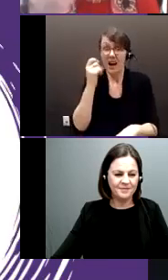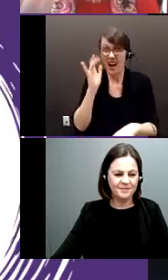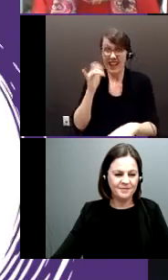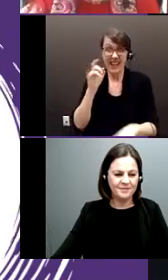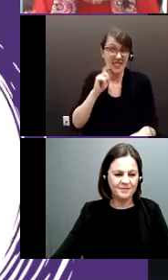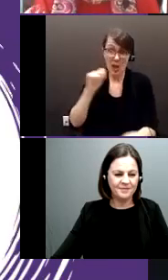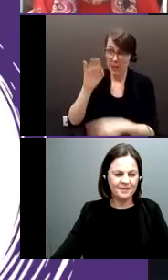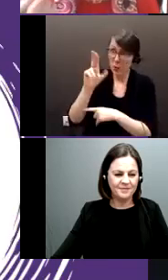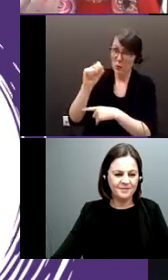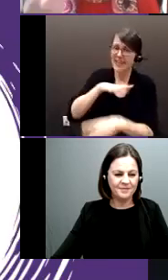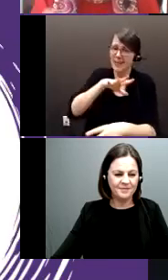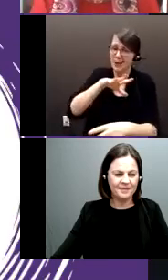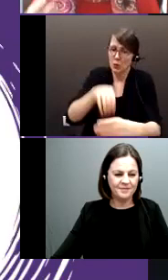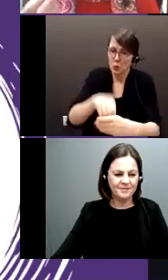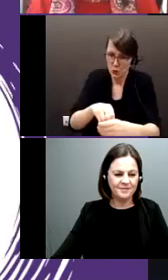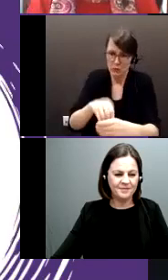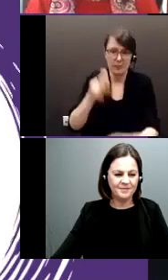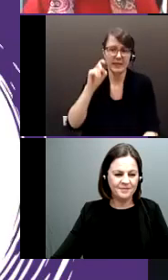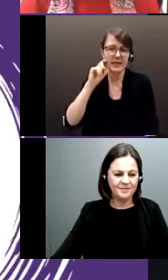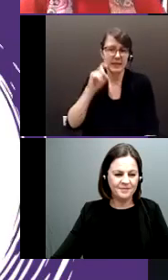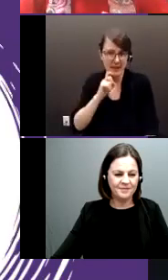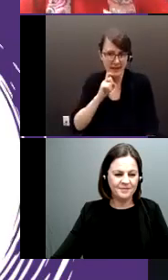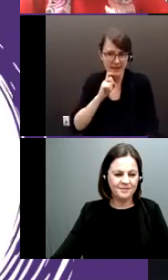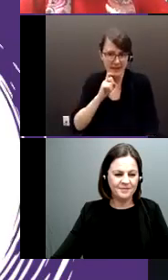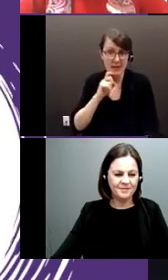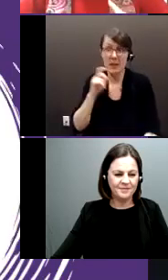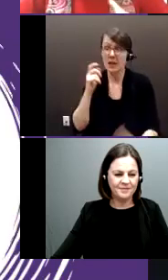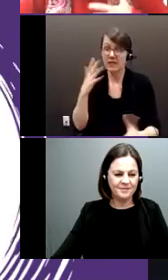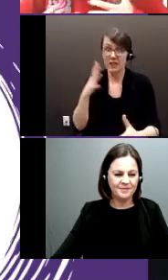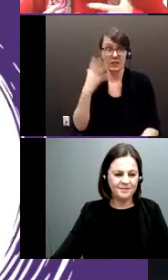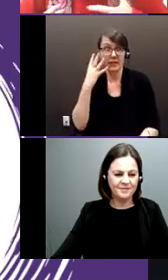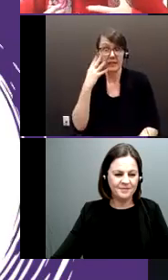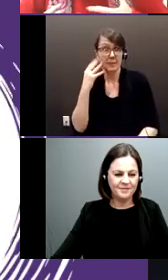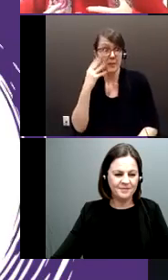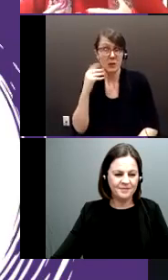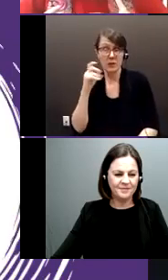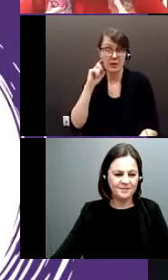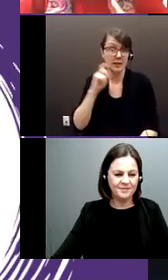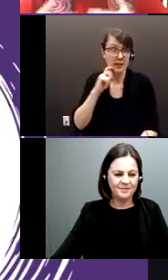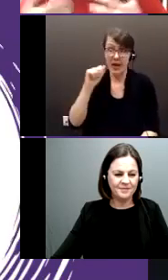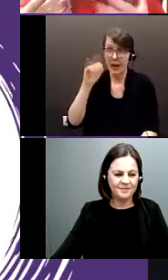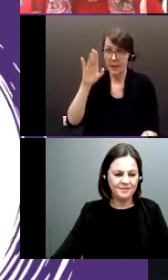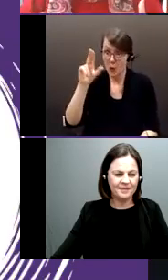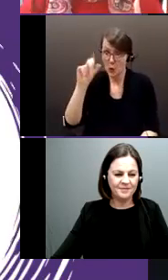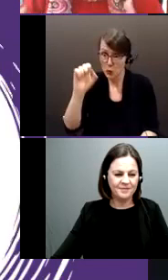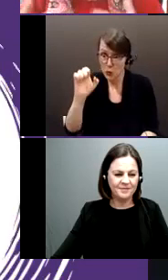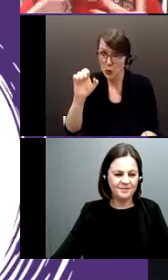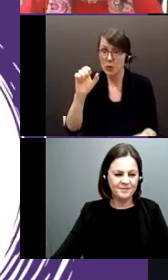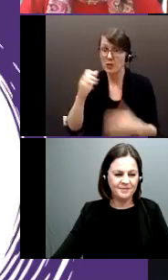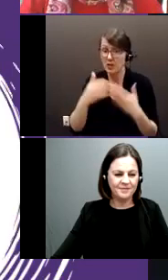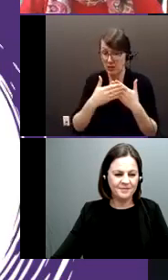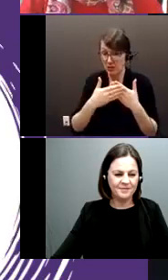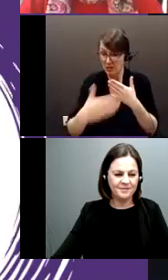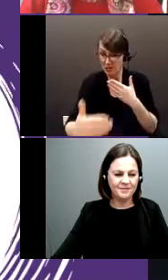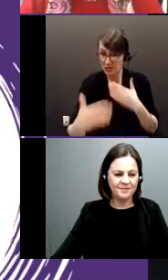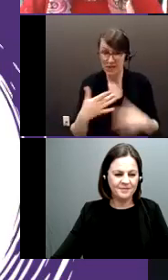trauma impacts one's ability to be able to necessarily feel comfortable and